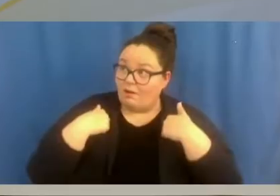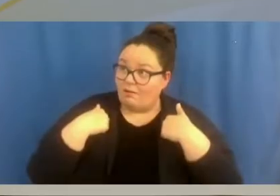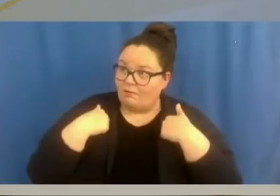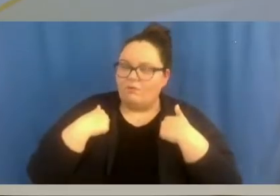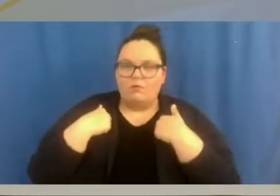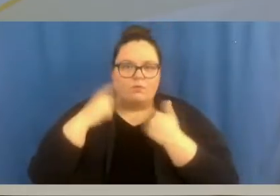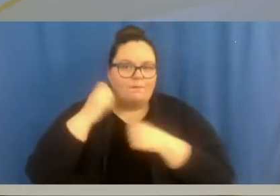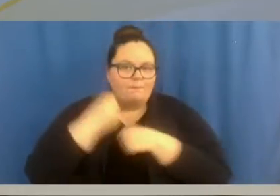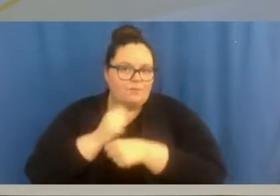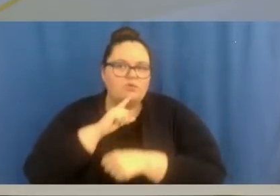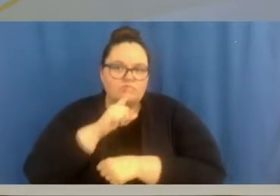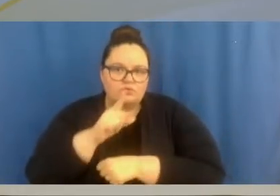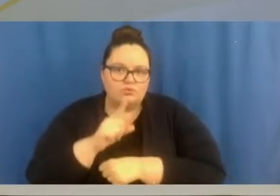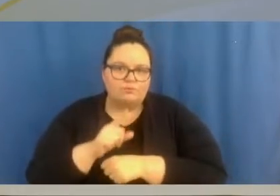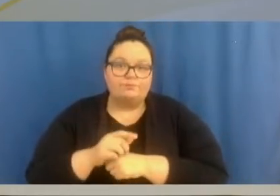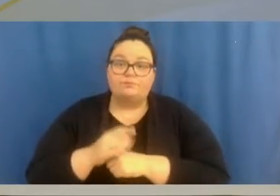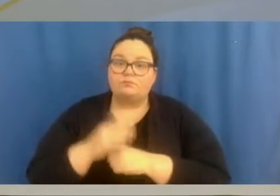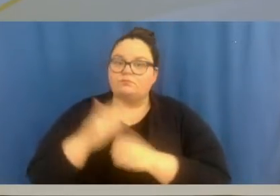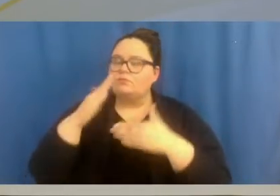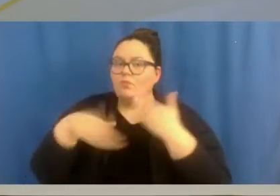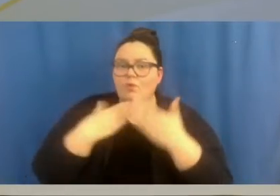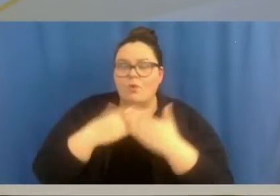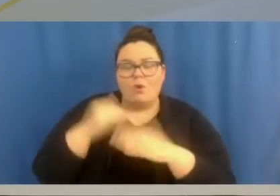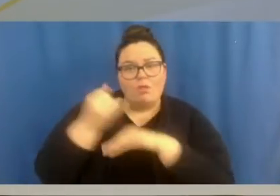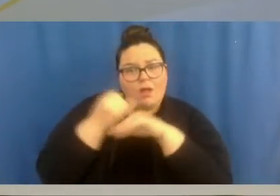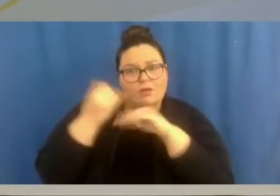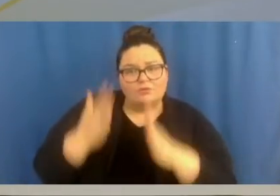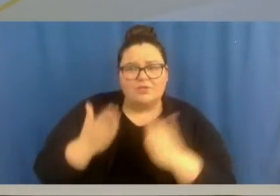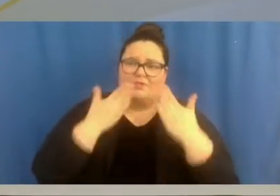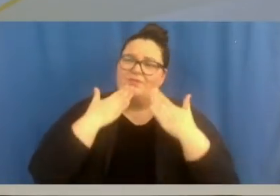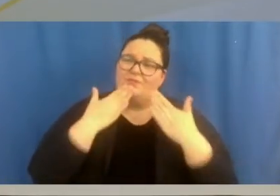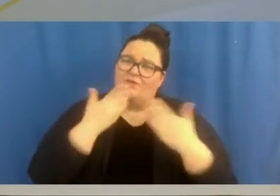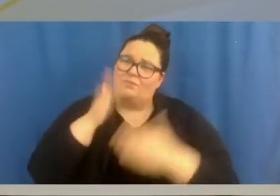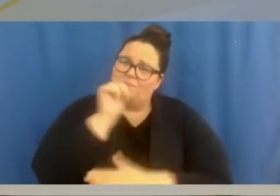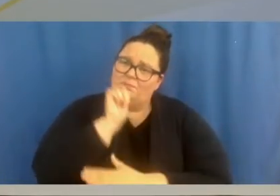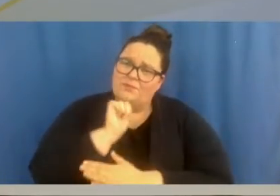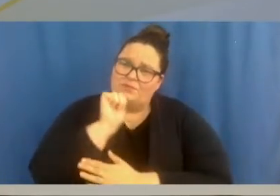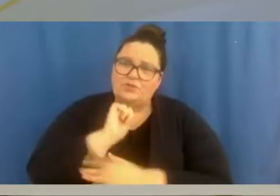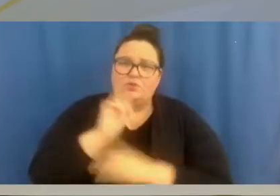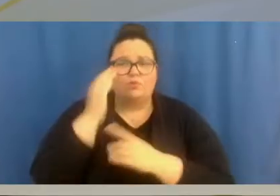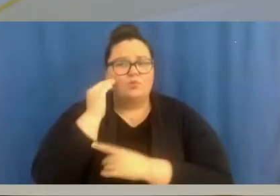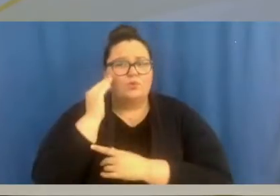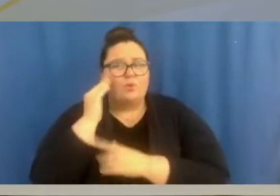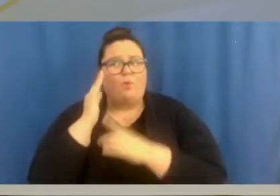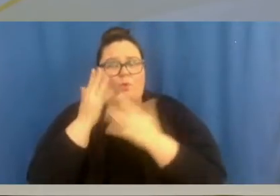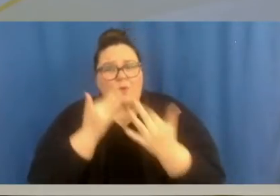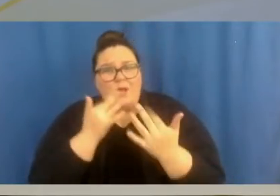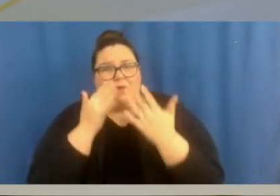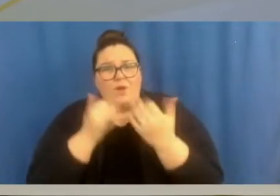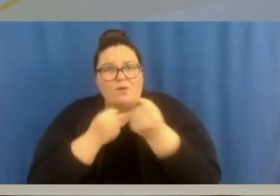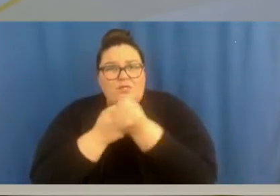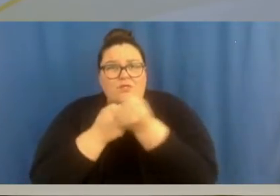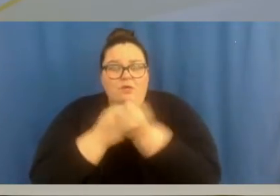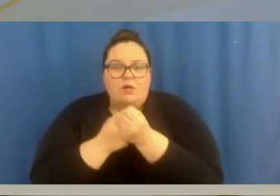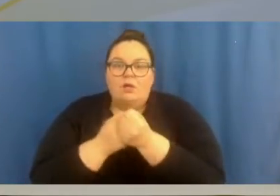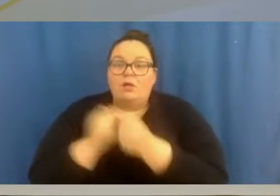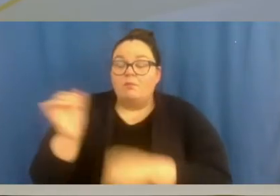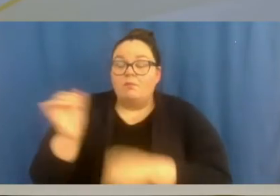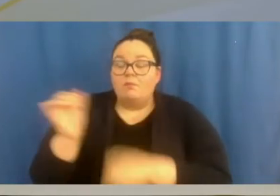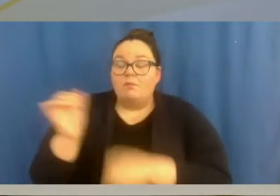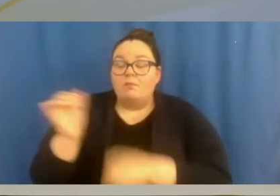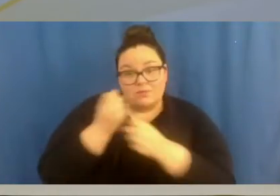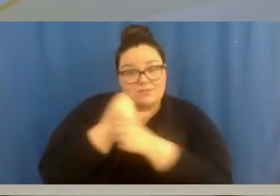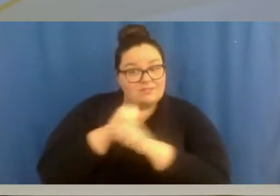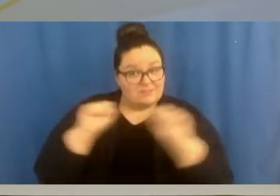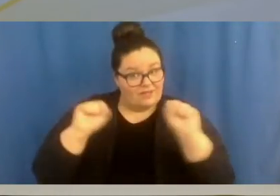I want to thank all islanders for your patience as we roll out these supports. And lastly, there's a variety of safe ways to support our